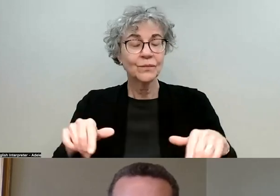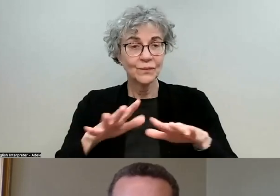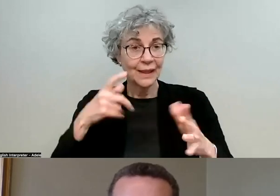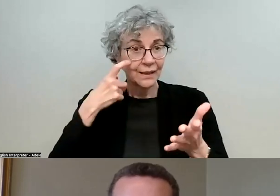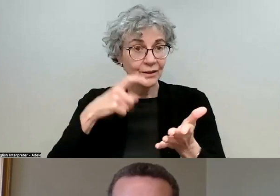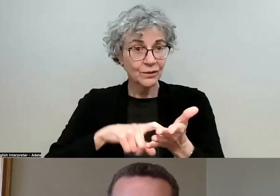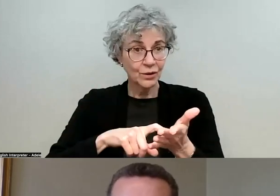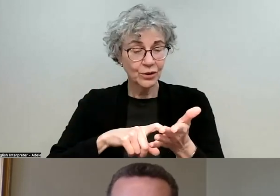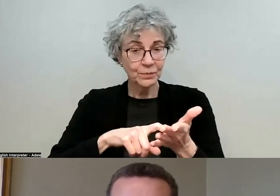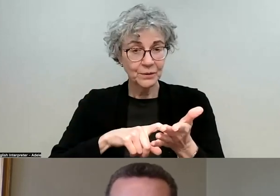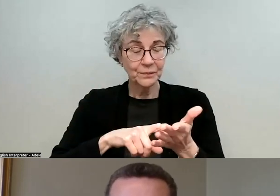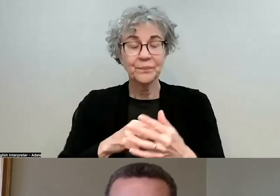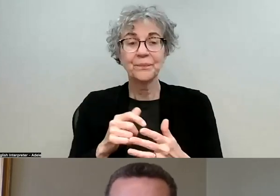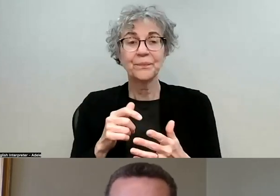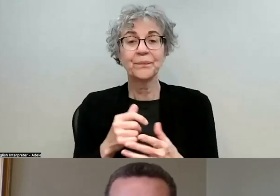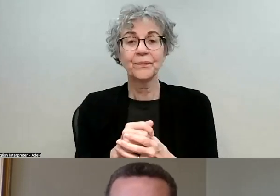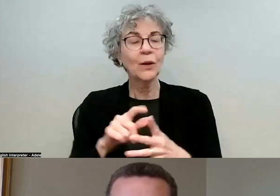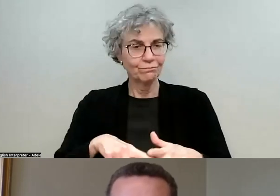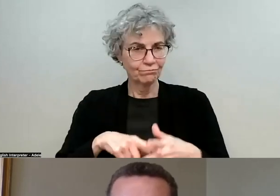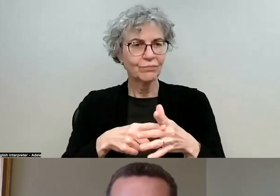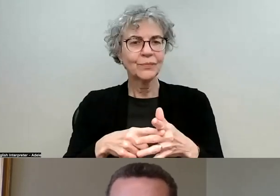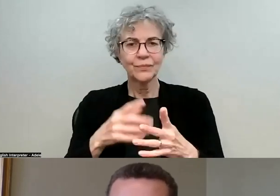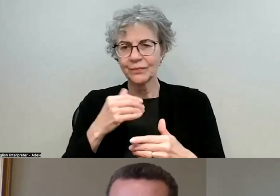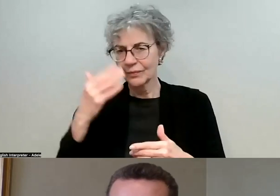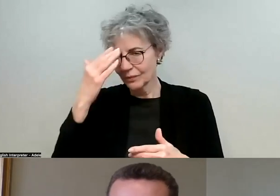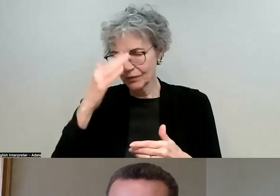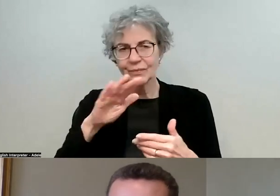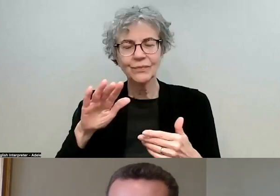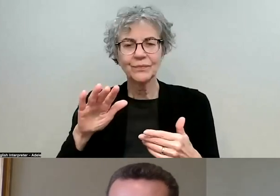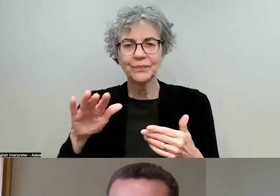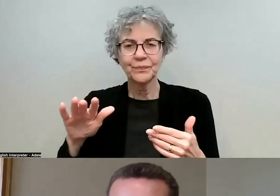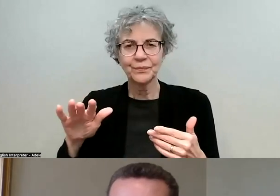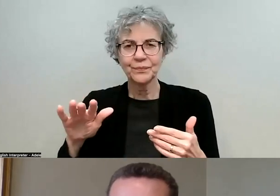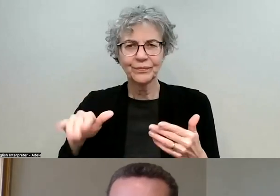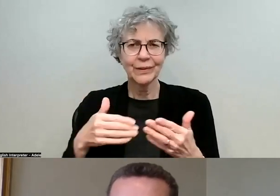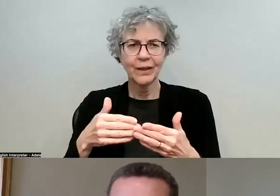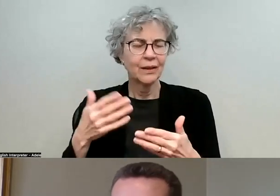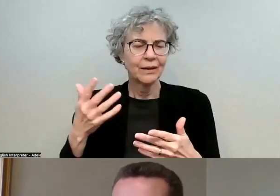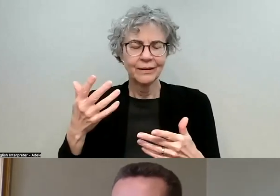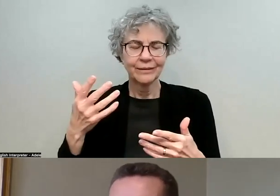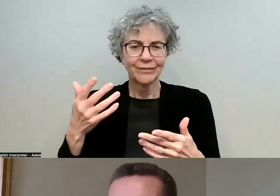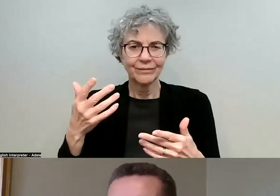acknowledgement. And I know we're all joining likely from